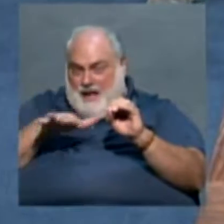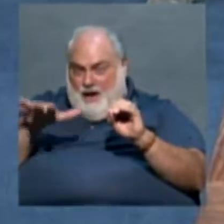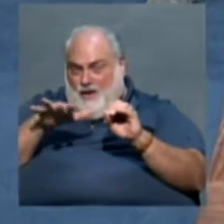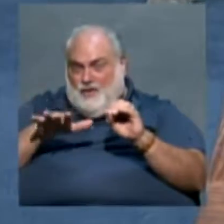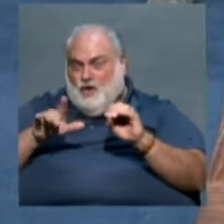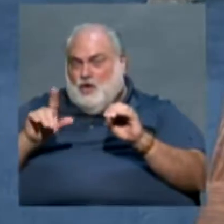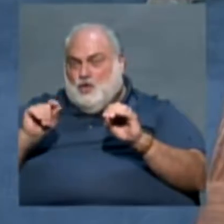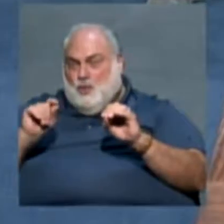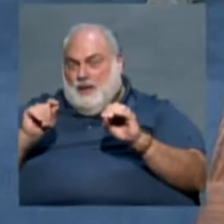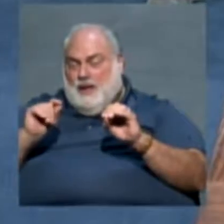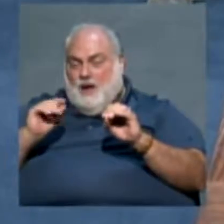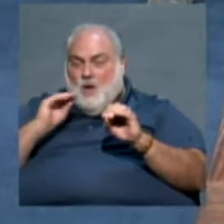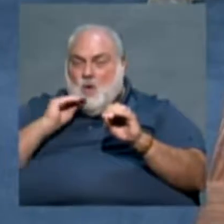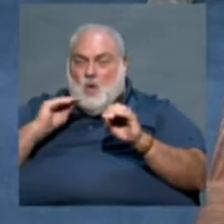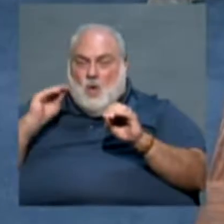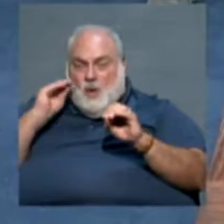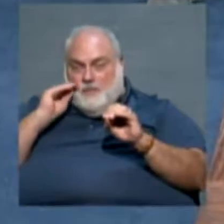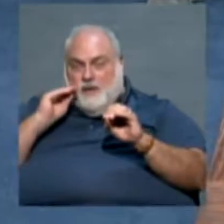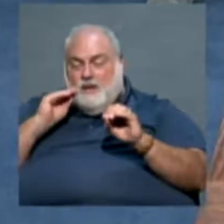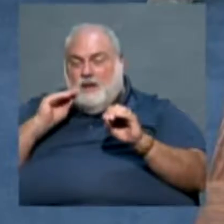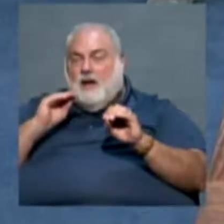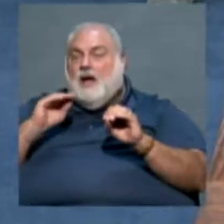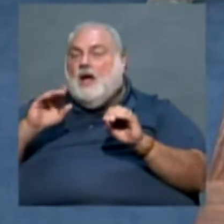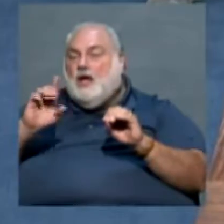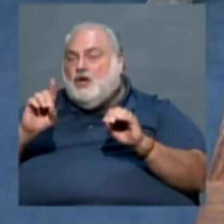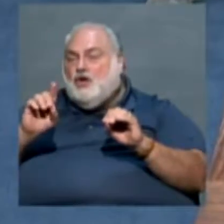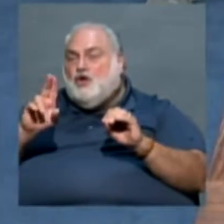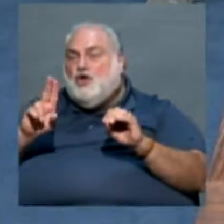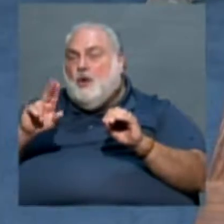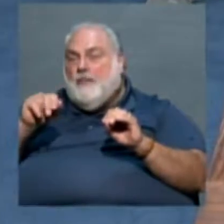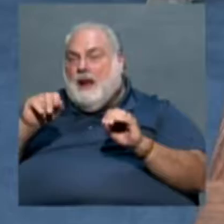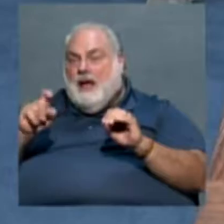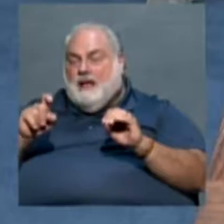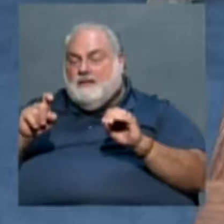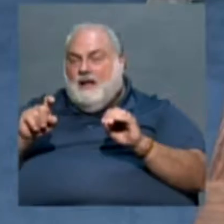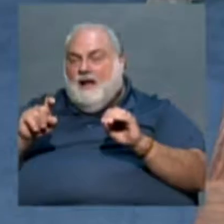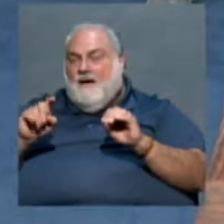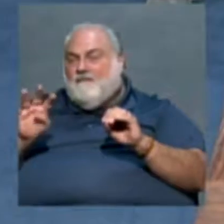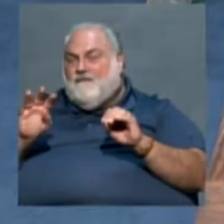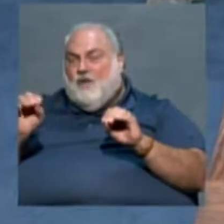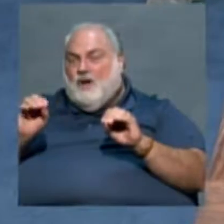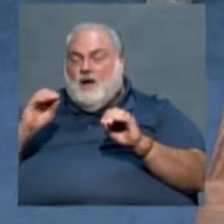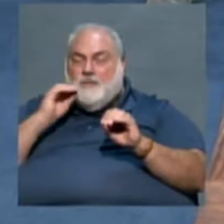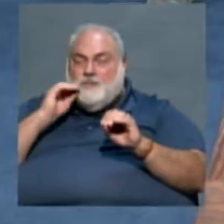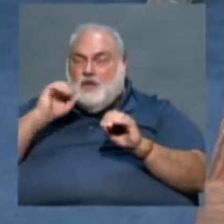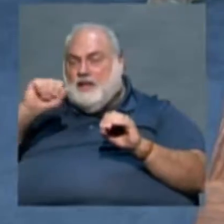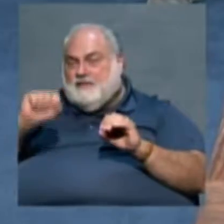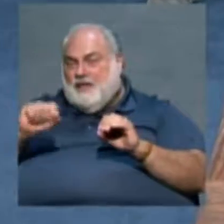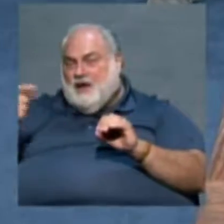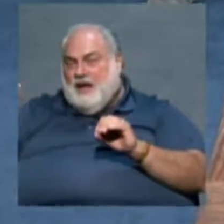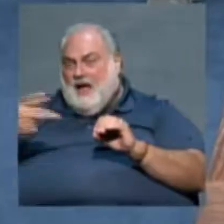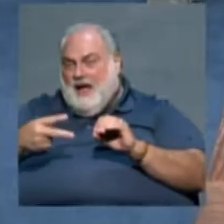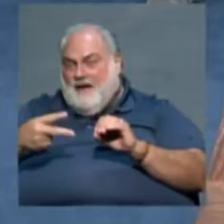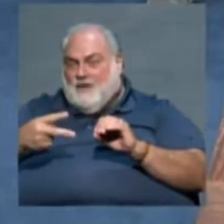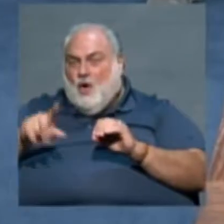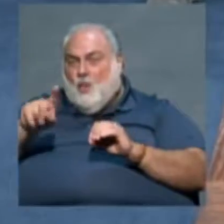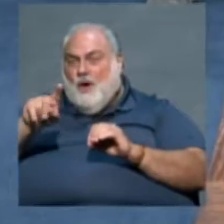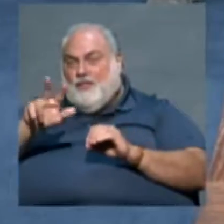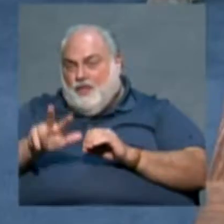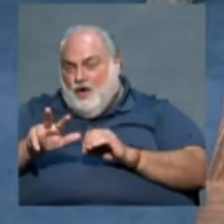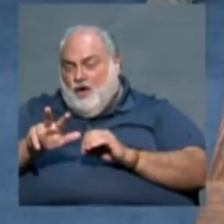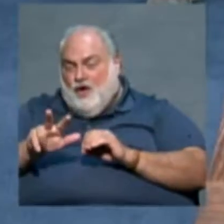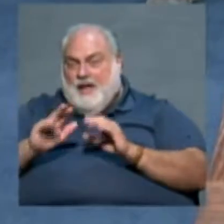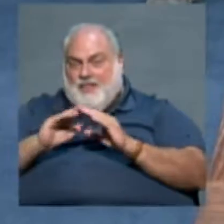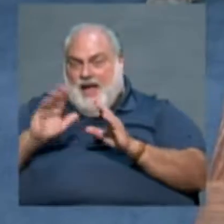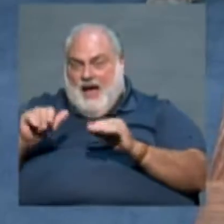20 residences, which is 20 duplexes, which is 40 units. So that means in the southern half of our neighborhood, a third of our housing